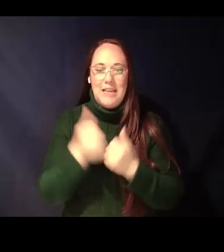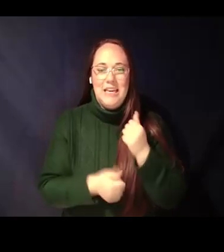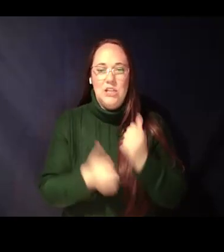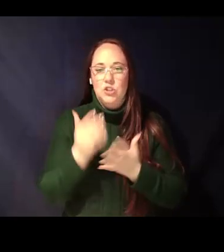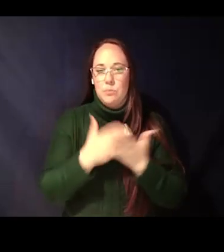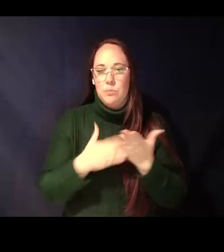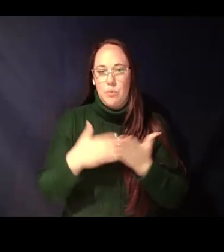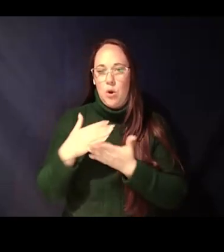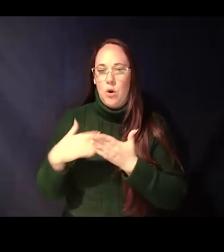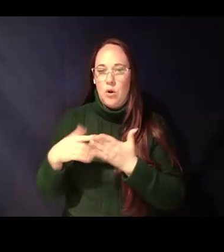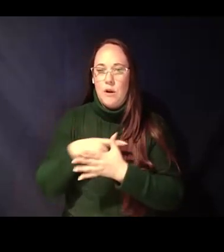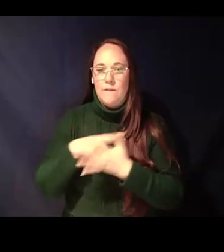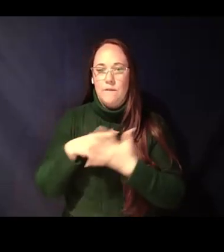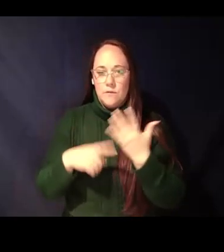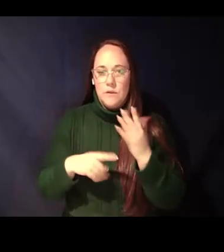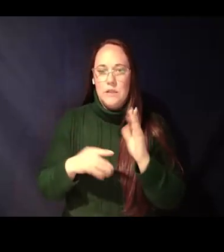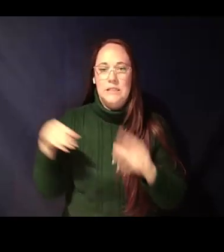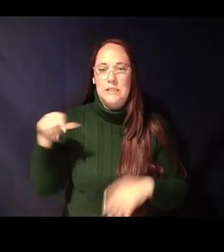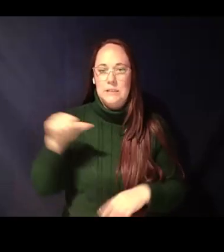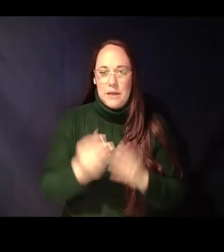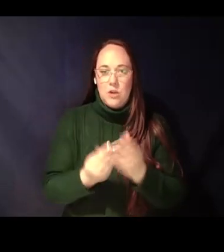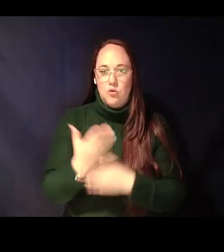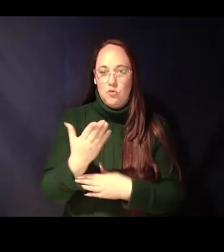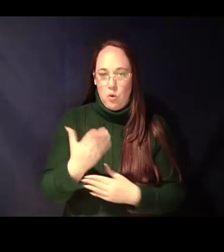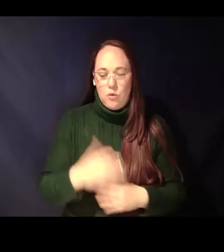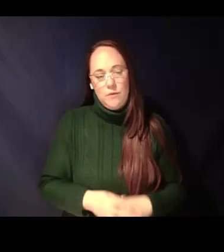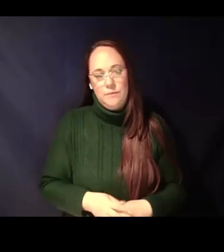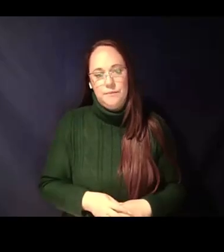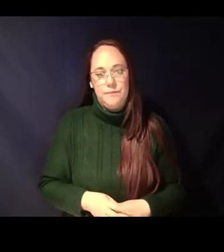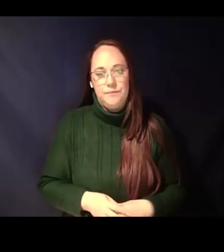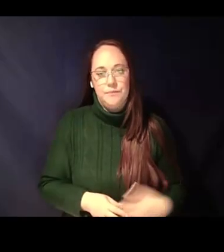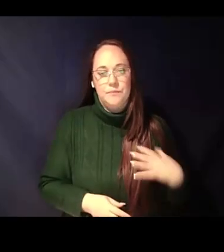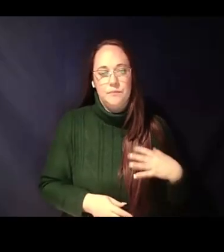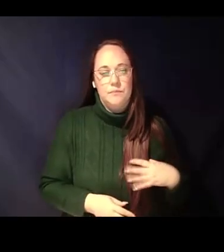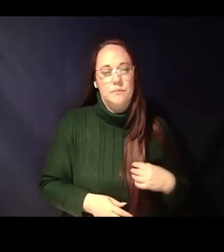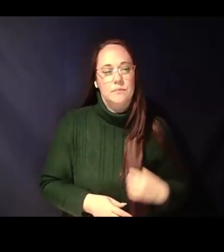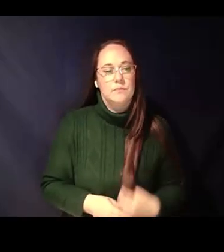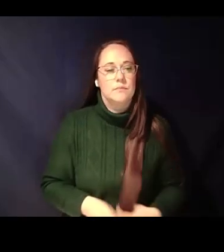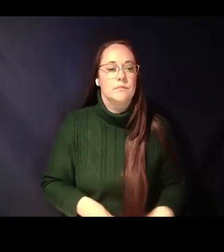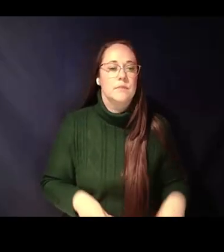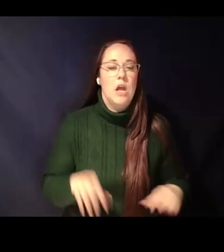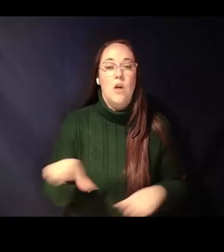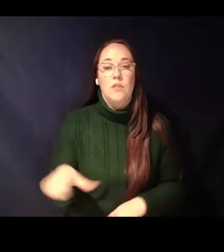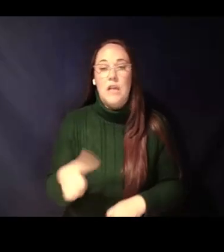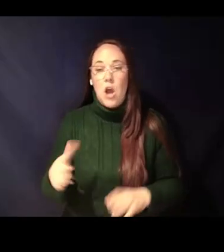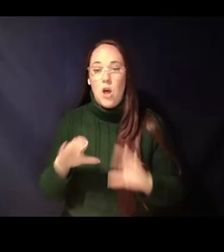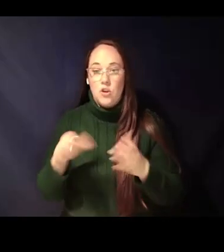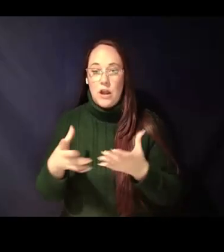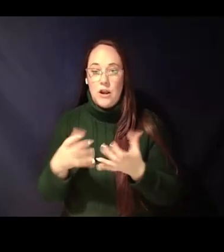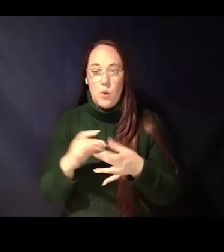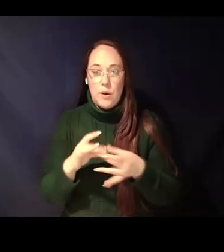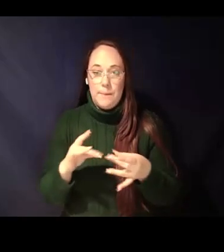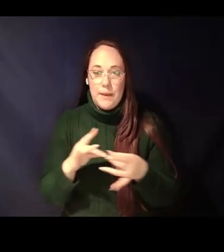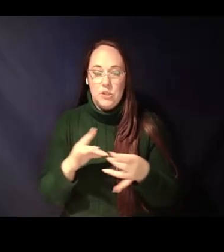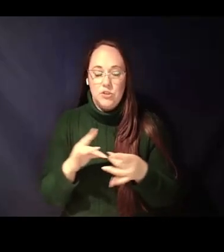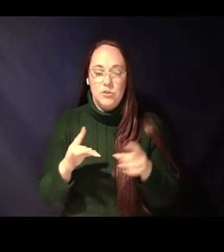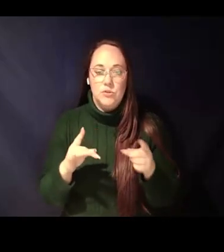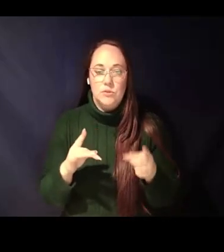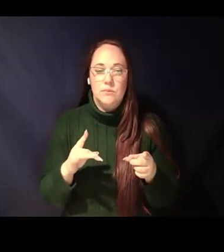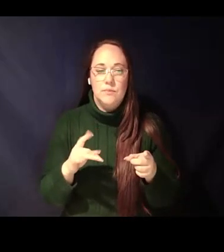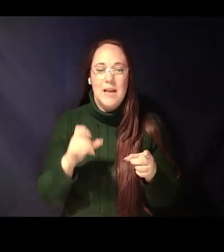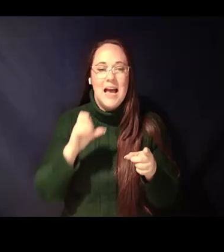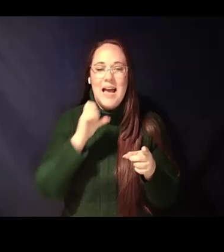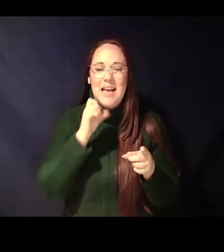components of spending growth over the coming minutes. The other category, which I just wanted to note, is not a